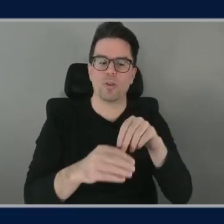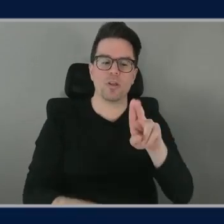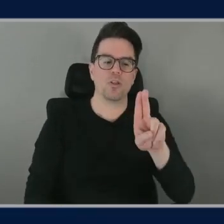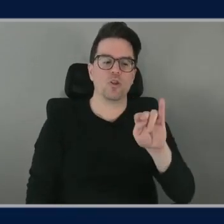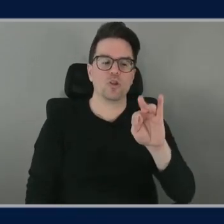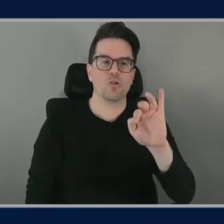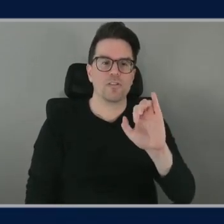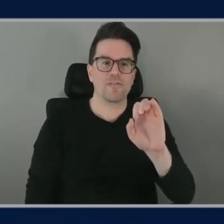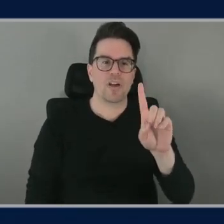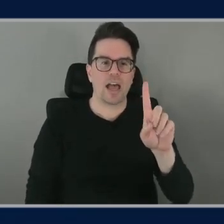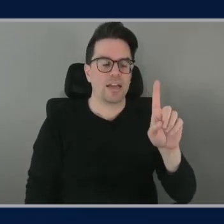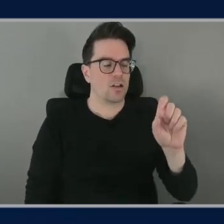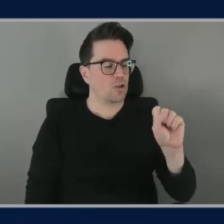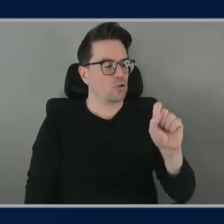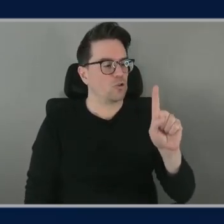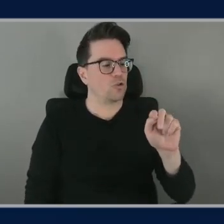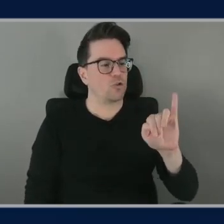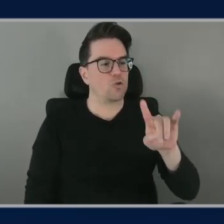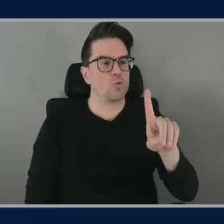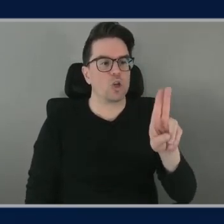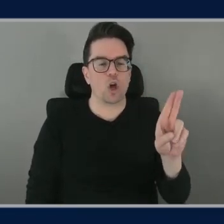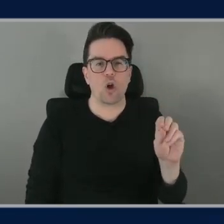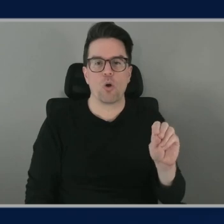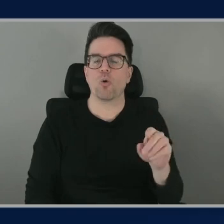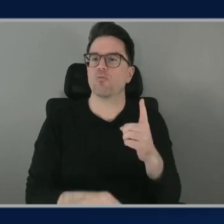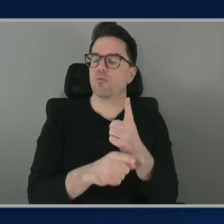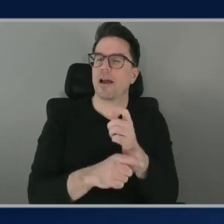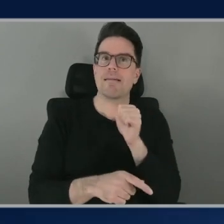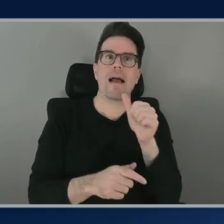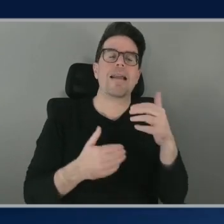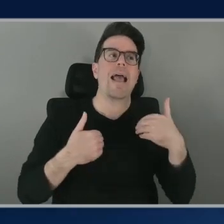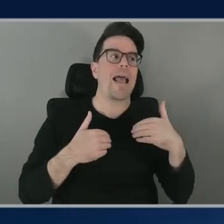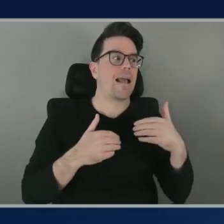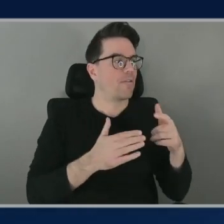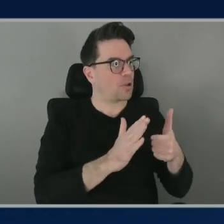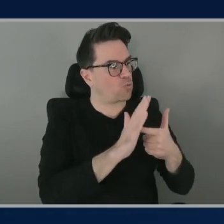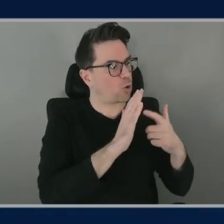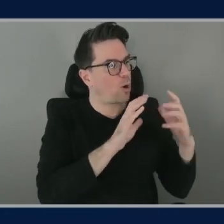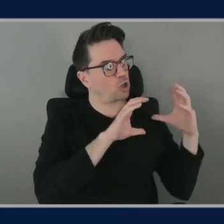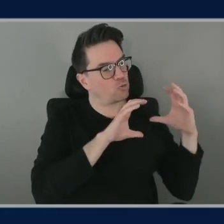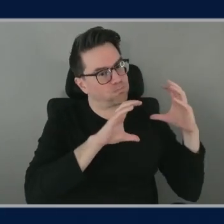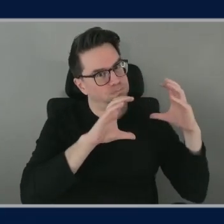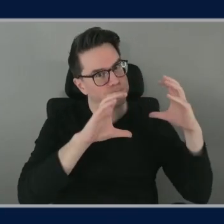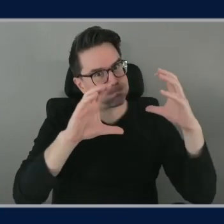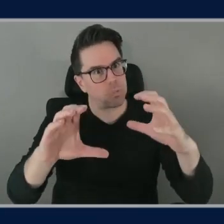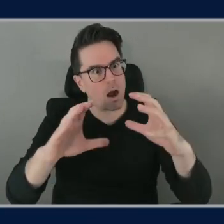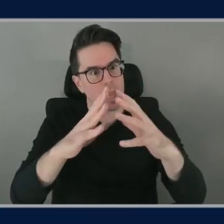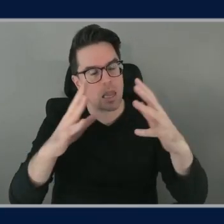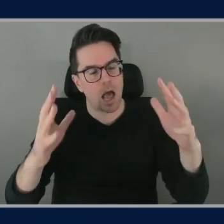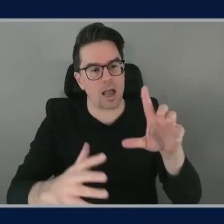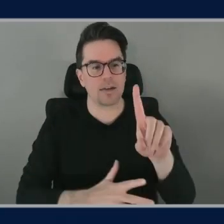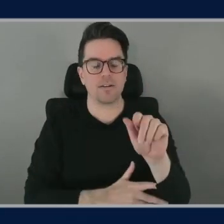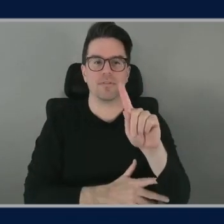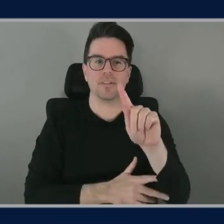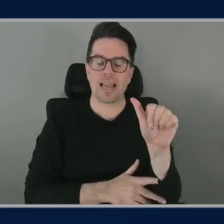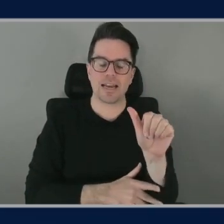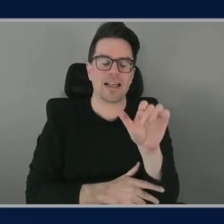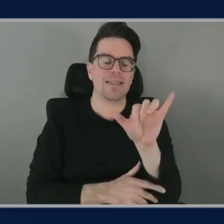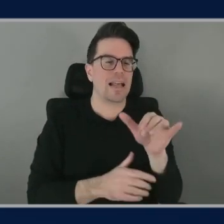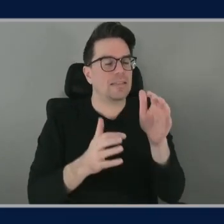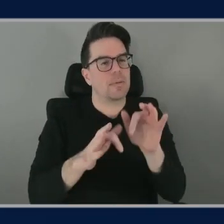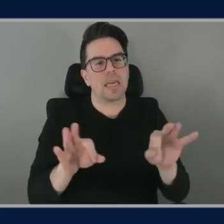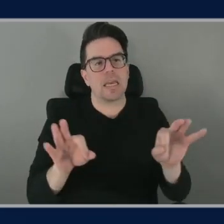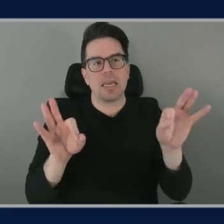the mounds of data, the data lakes, the oceans at this point in some instances. It's big. You cannot